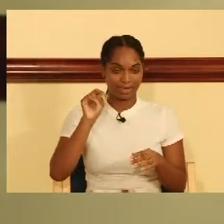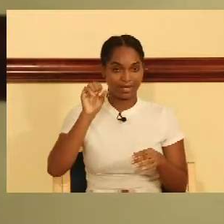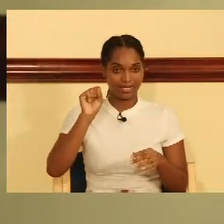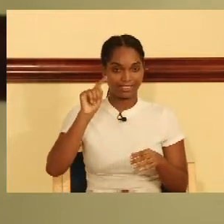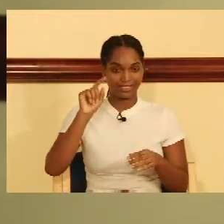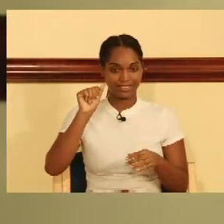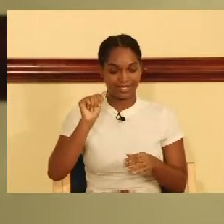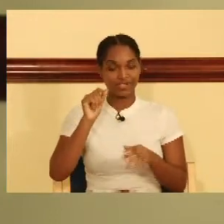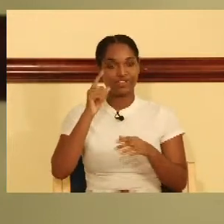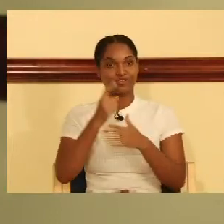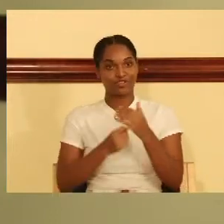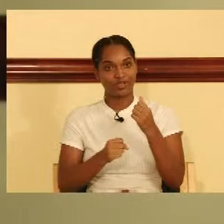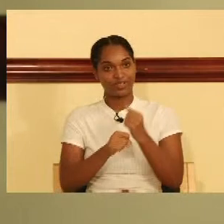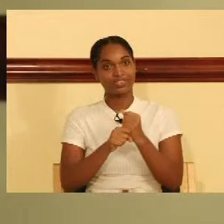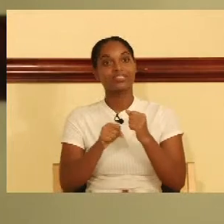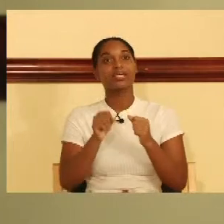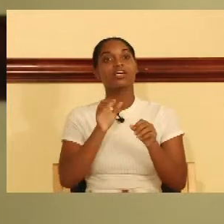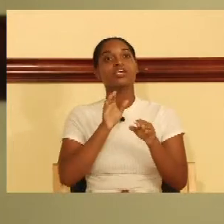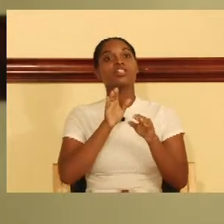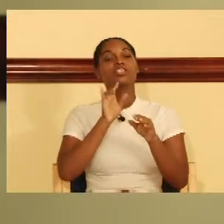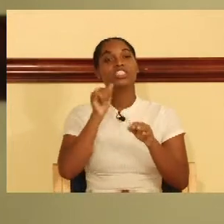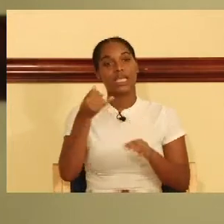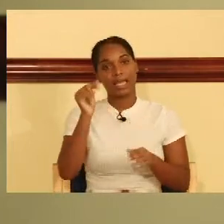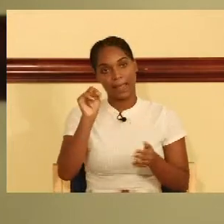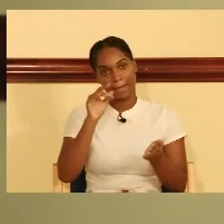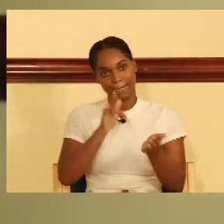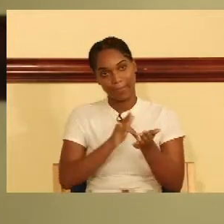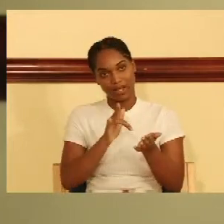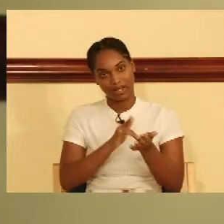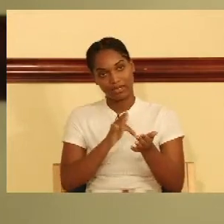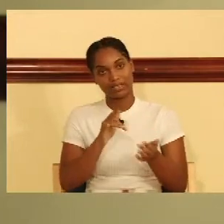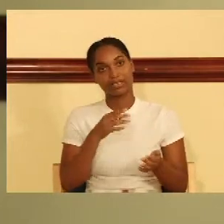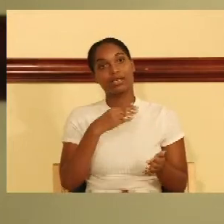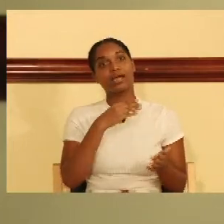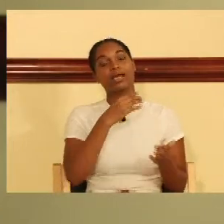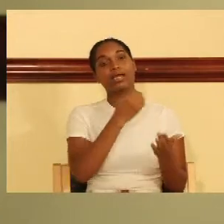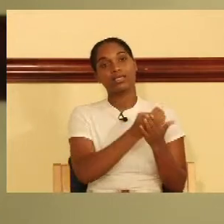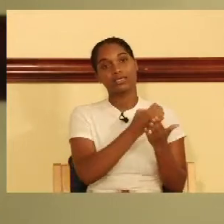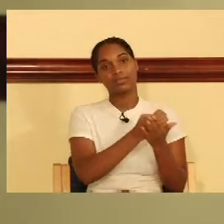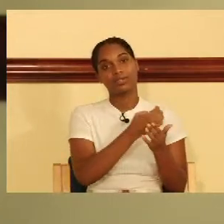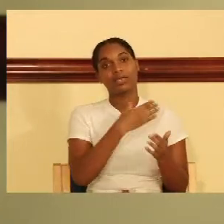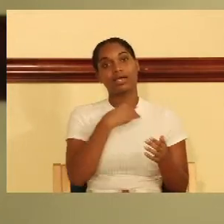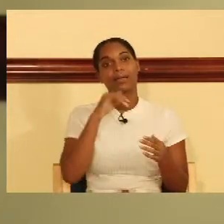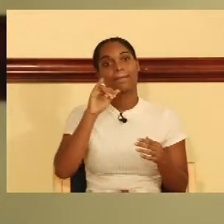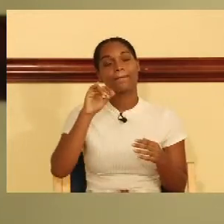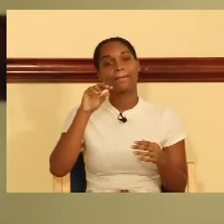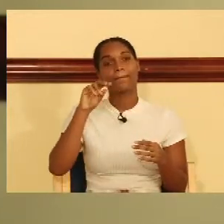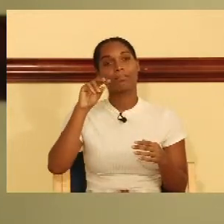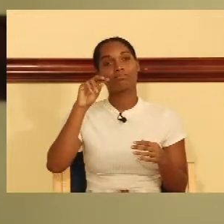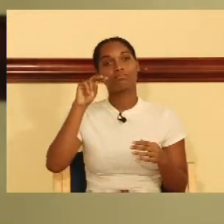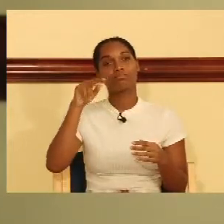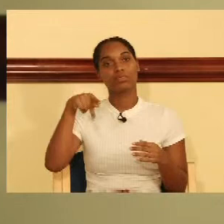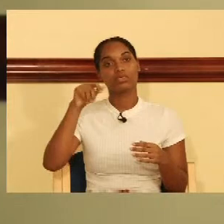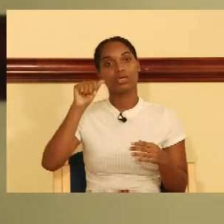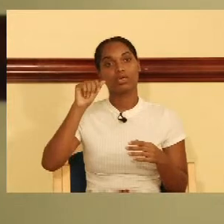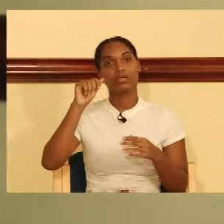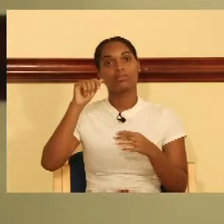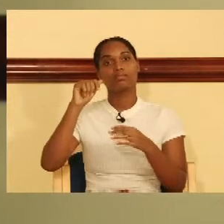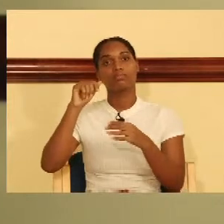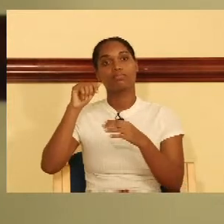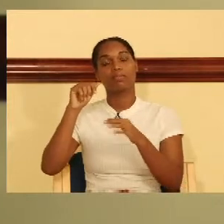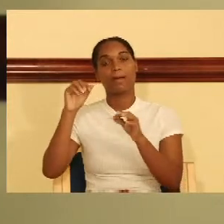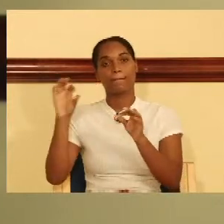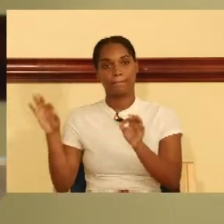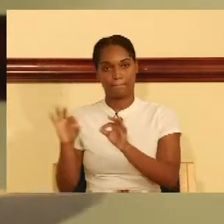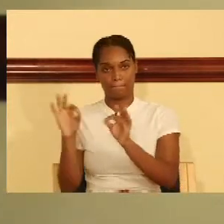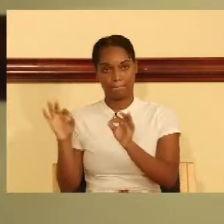Proven Investments, the Jamaica National Bank, Institute of Law and Economics, and PA Benjamin Manufacturing Limited. Of course, we